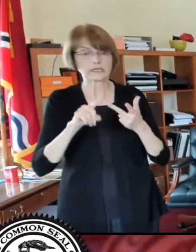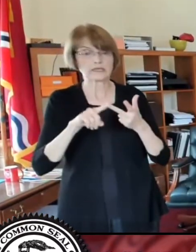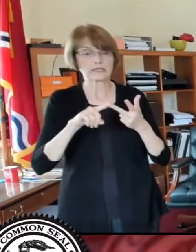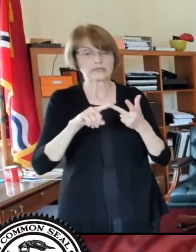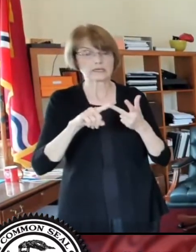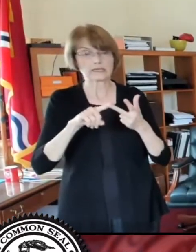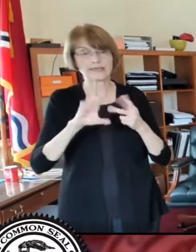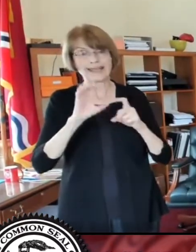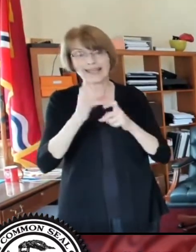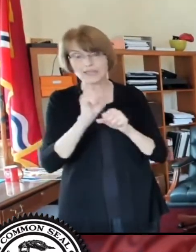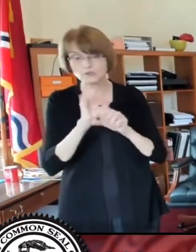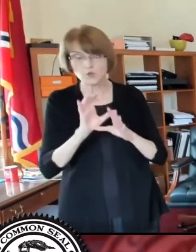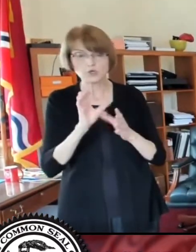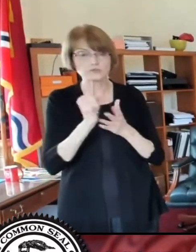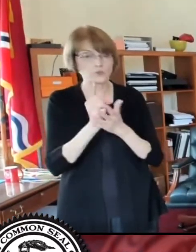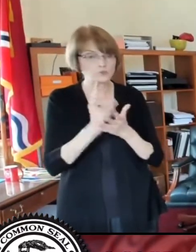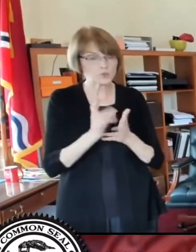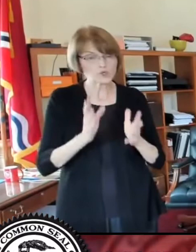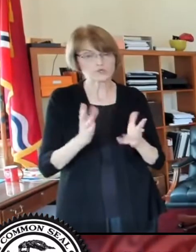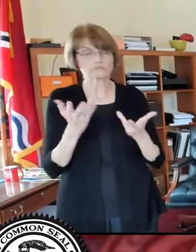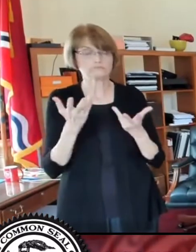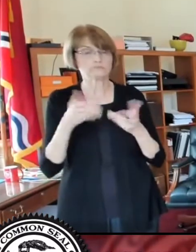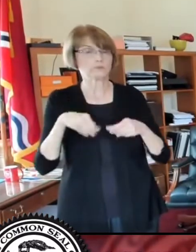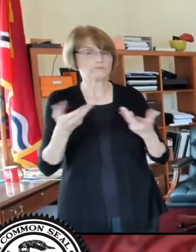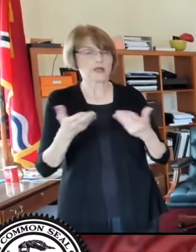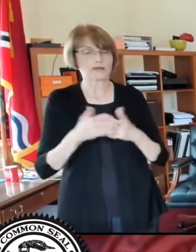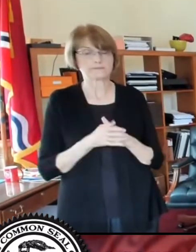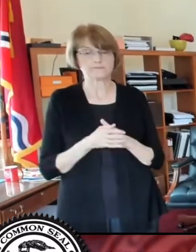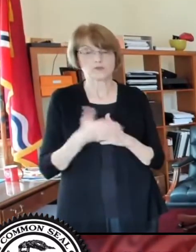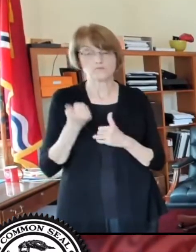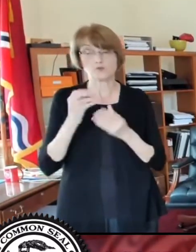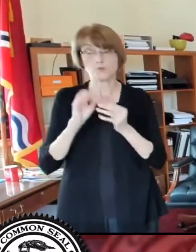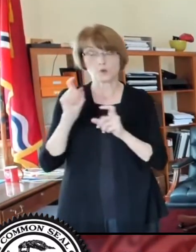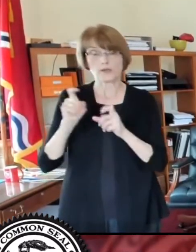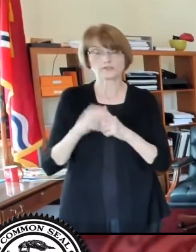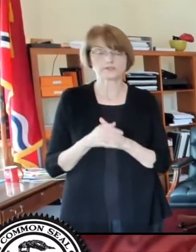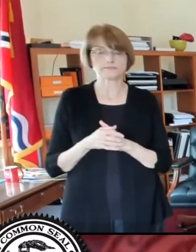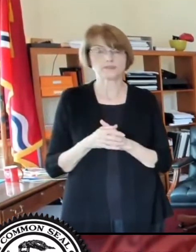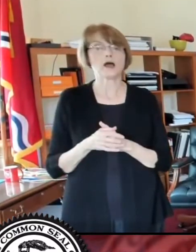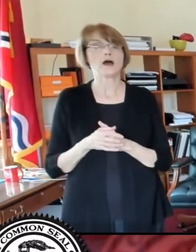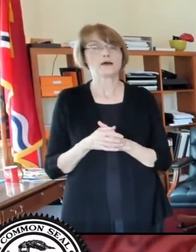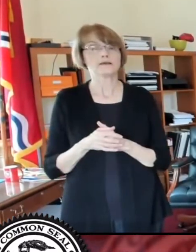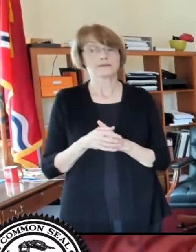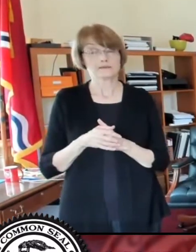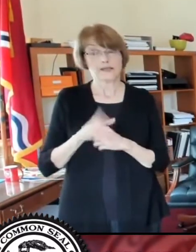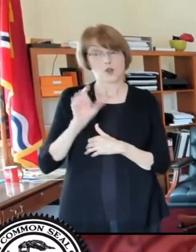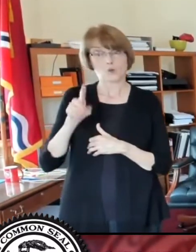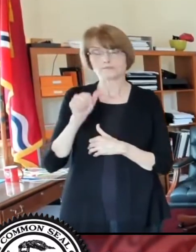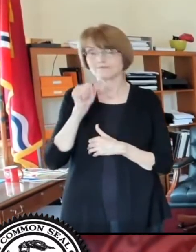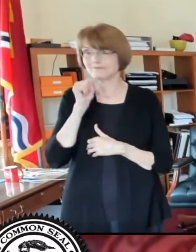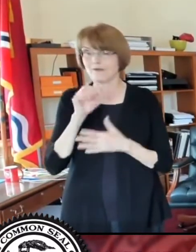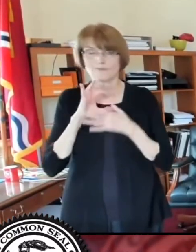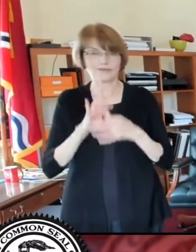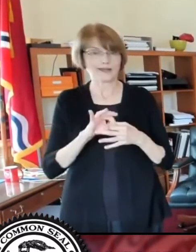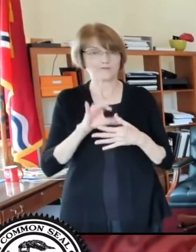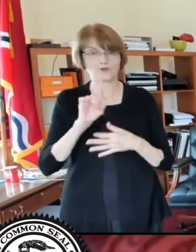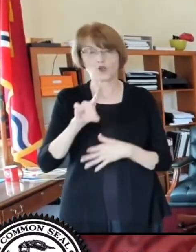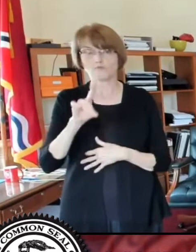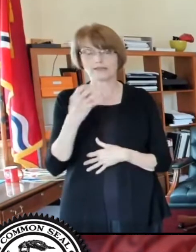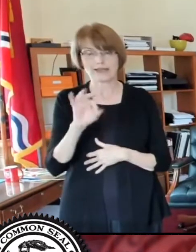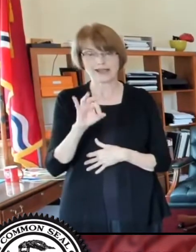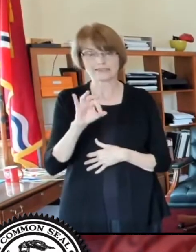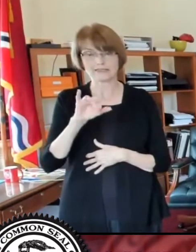for folks. We've got a few more questions, Mayor. We have a non-COVID-19 related question